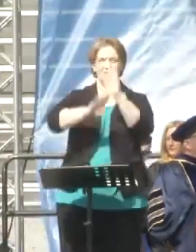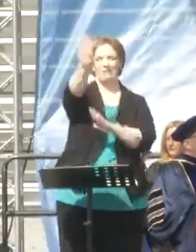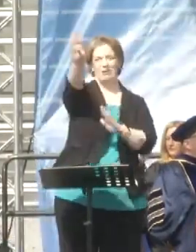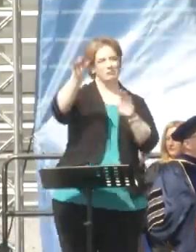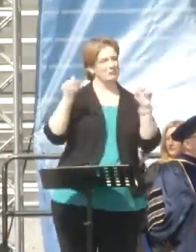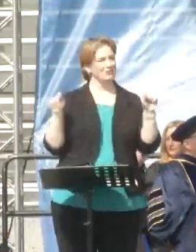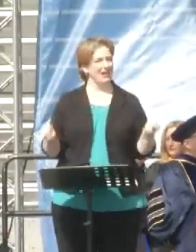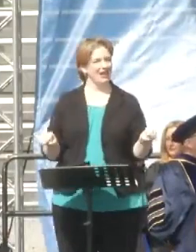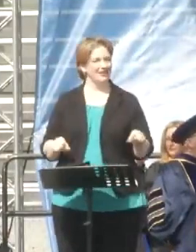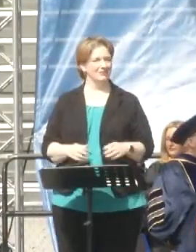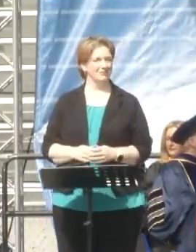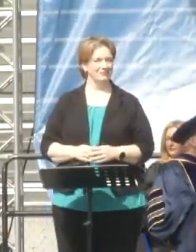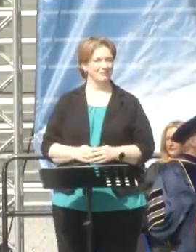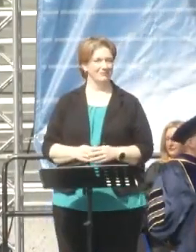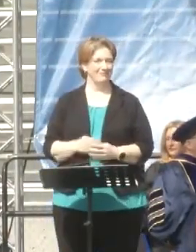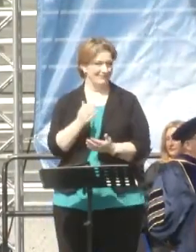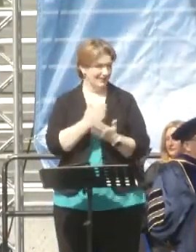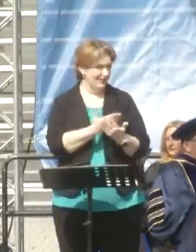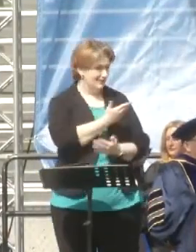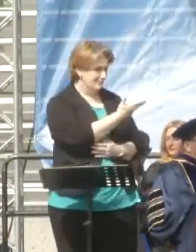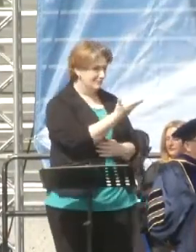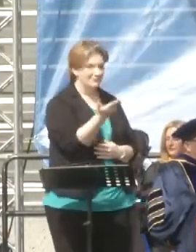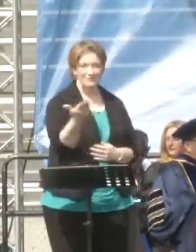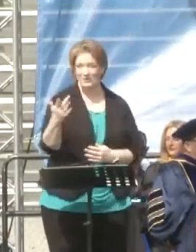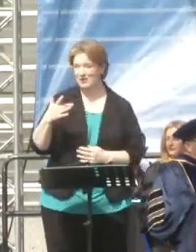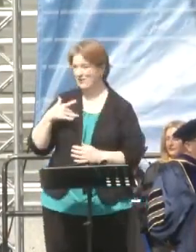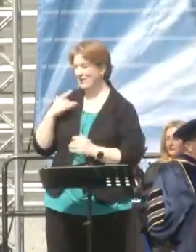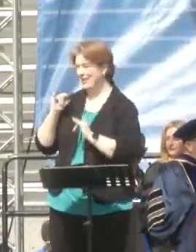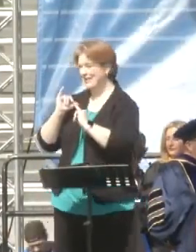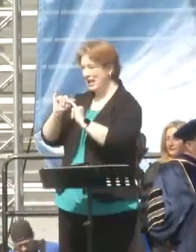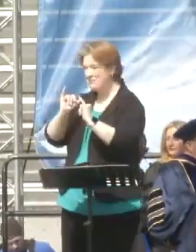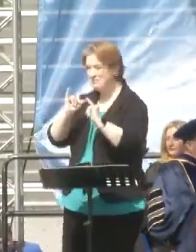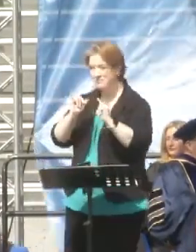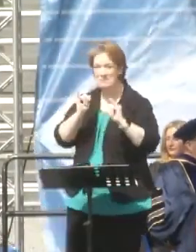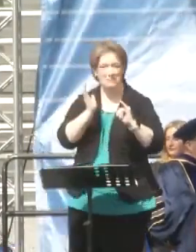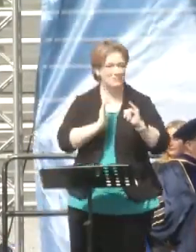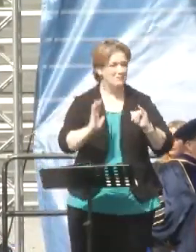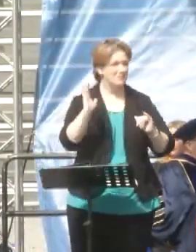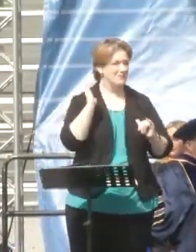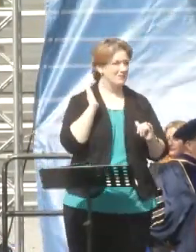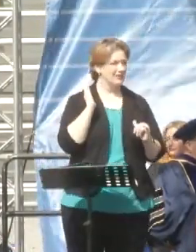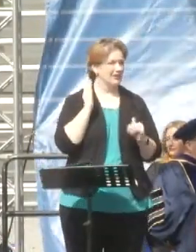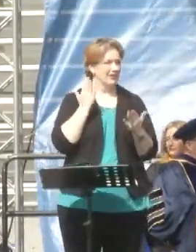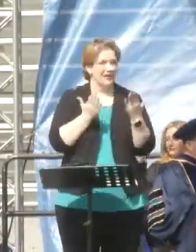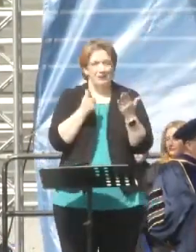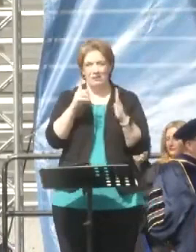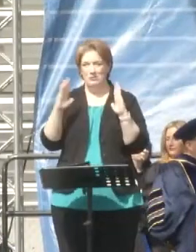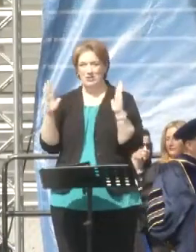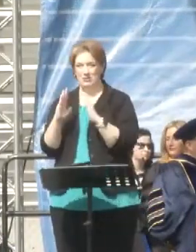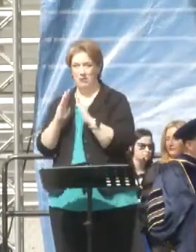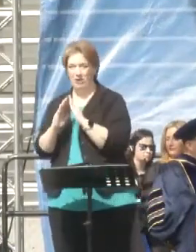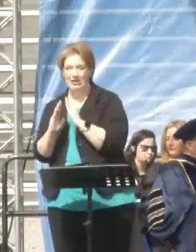Some of you may have had similar feelings. Maybe you are from a small town or somewhere far